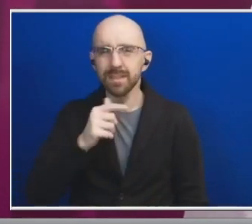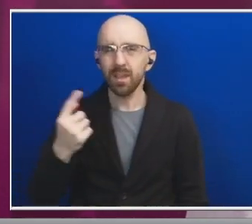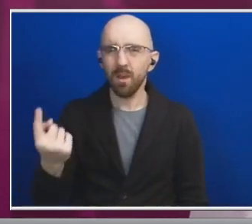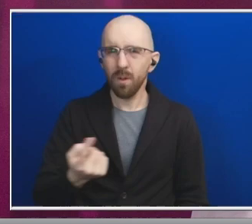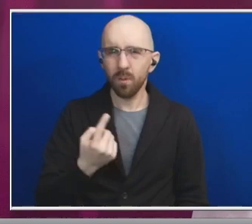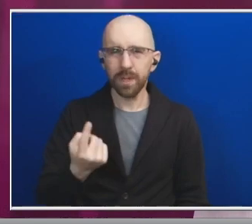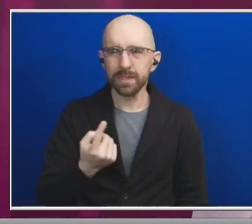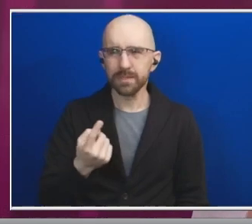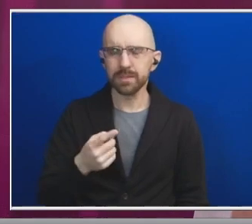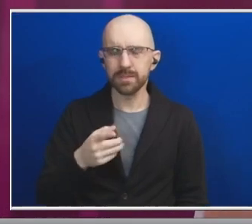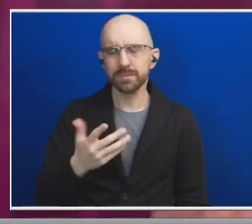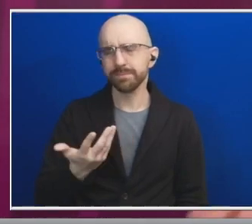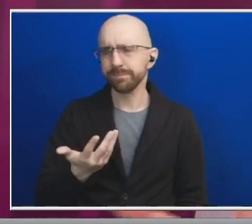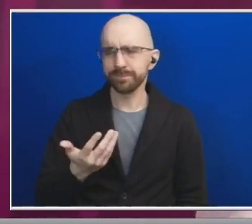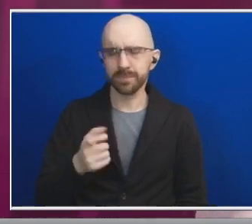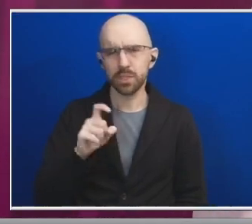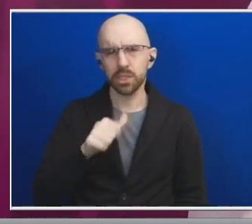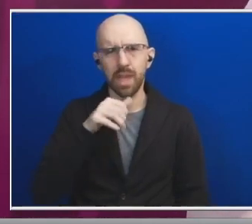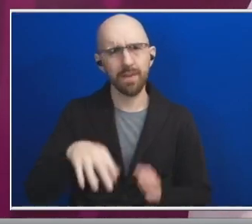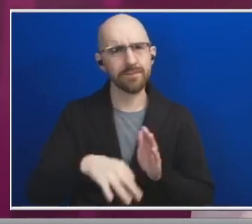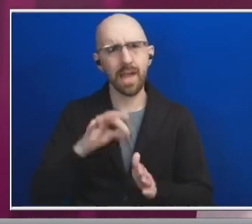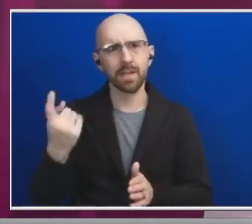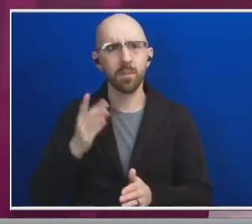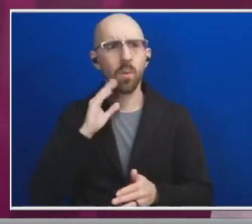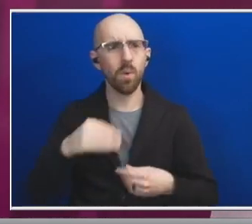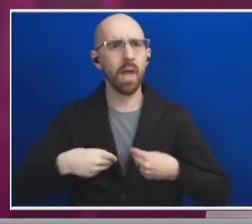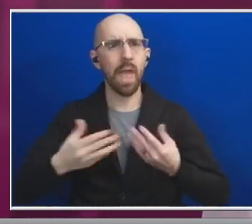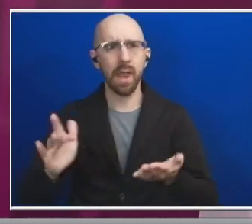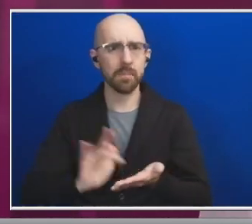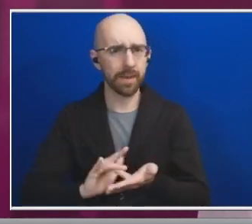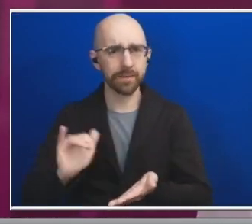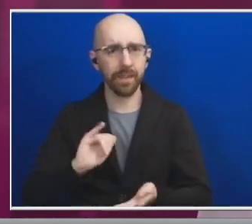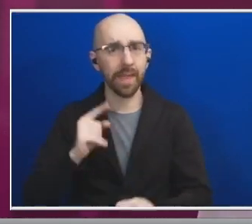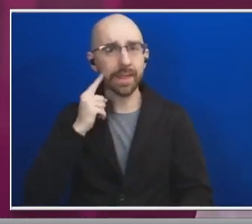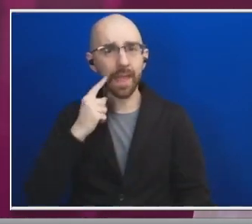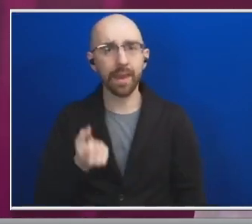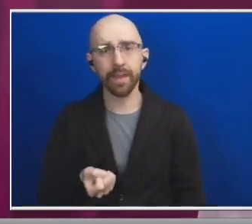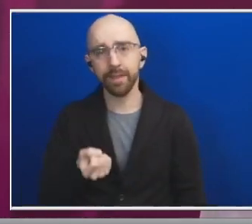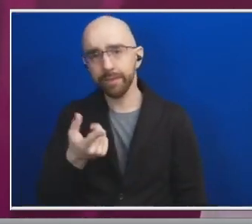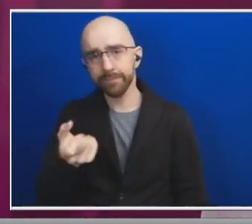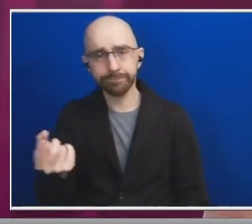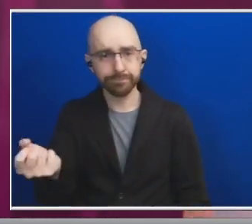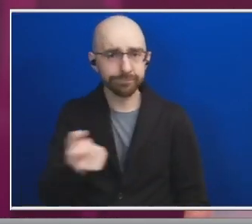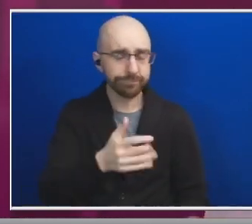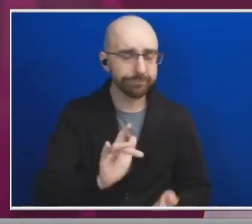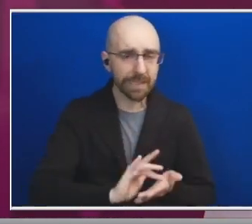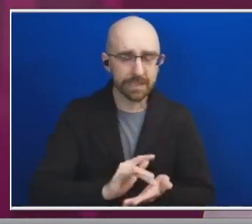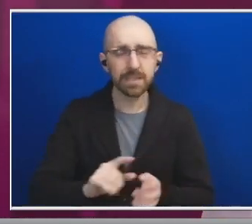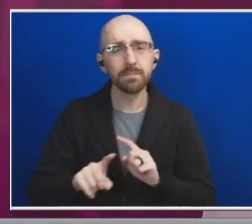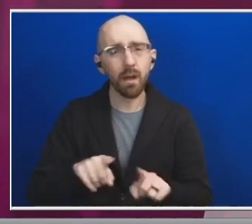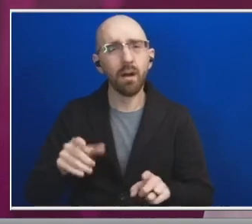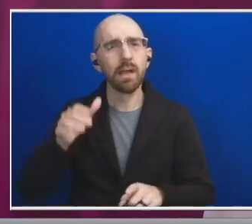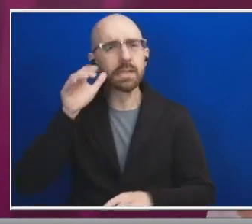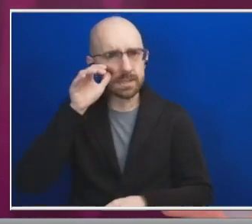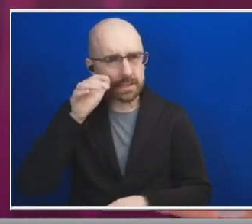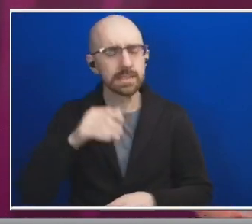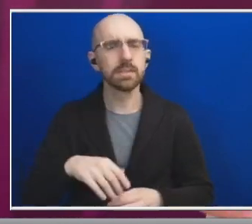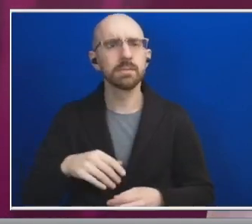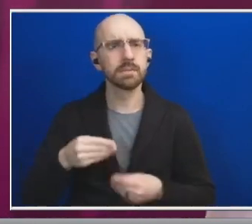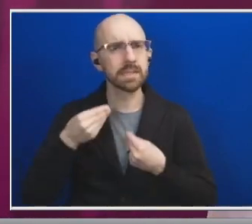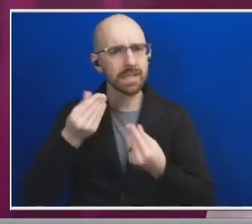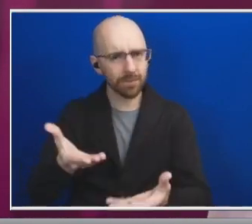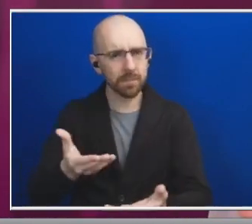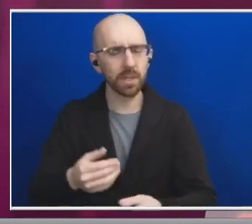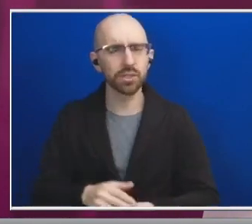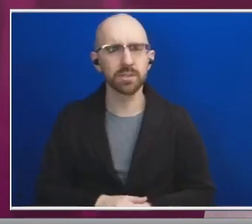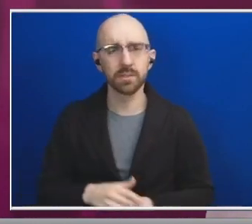find someone that's going to just hand out medicines like candy, but someone that you think listens to you and gives you the information. So, you know, my talk is that I trust women, and I